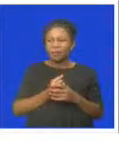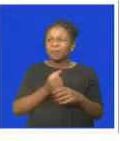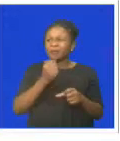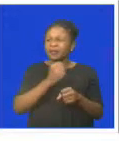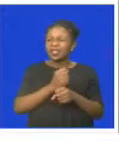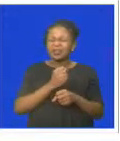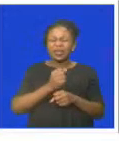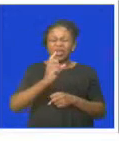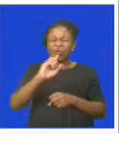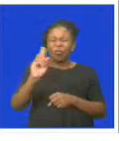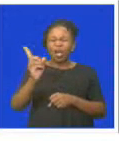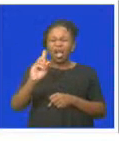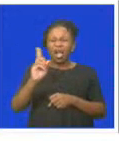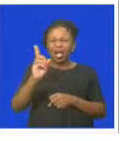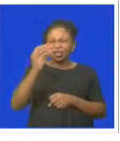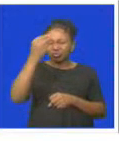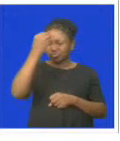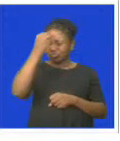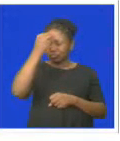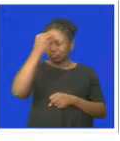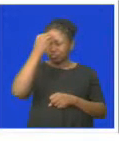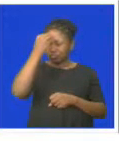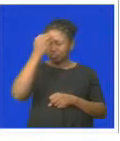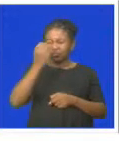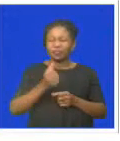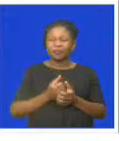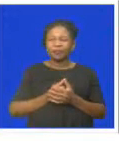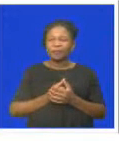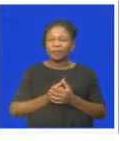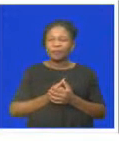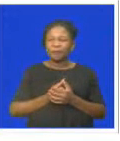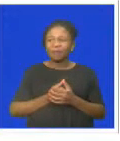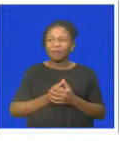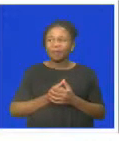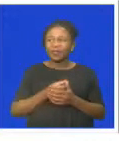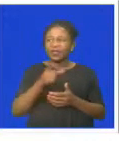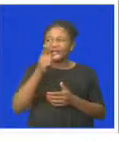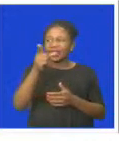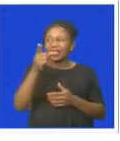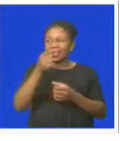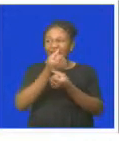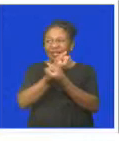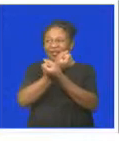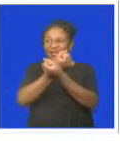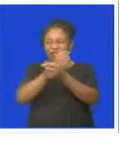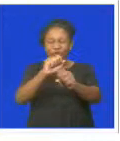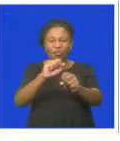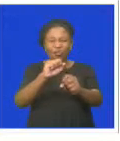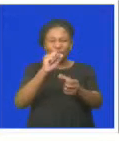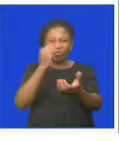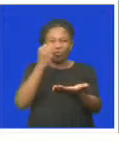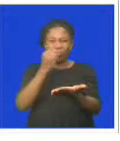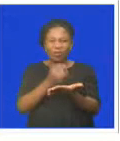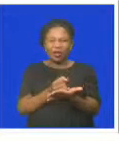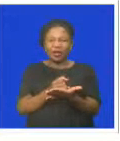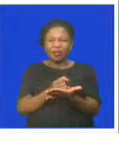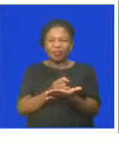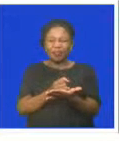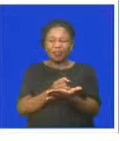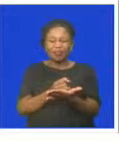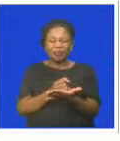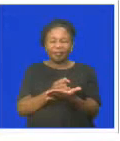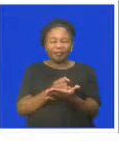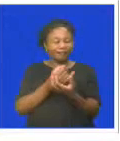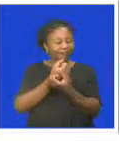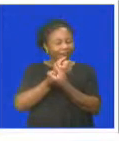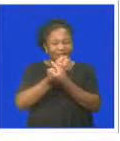police officer? A police officer prevents crime. A police officer